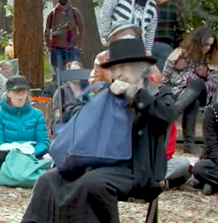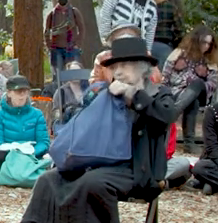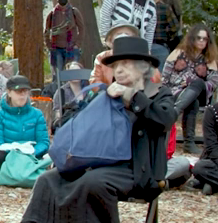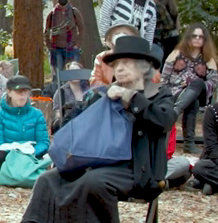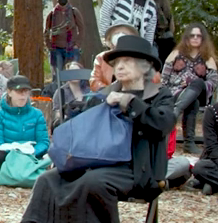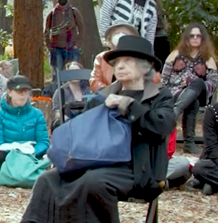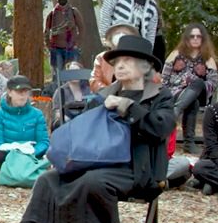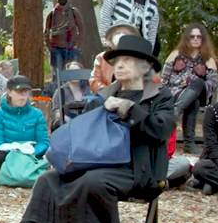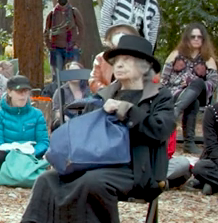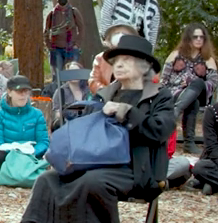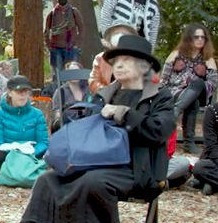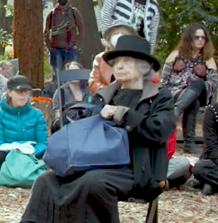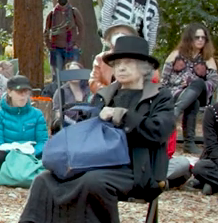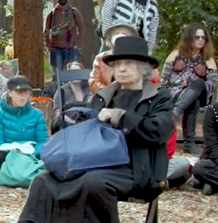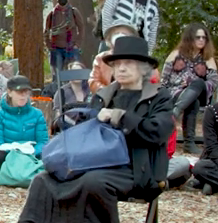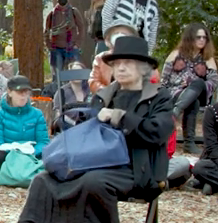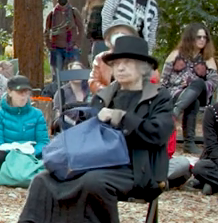Annie Miller Desmond,